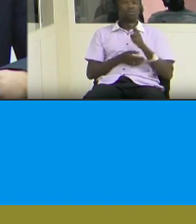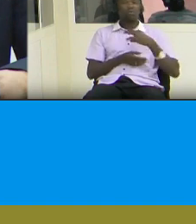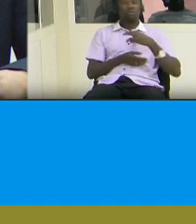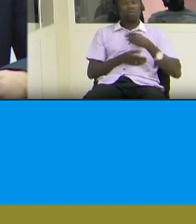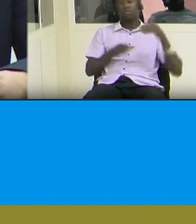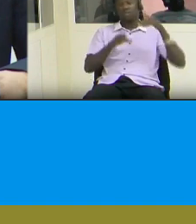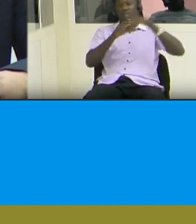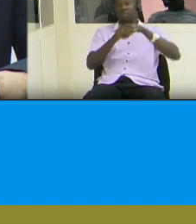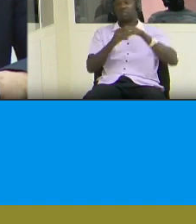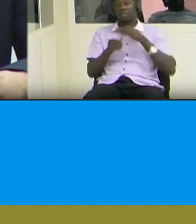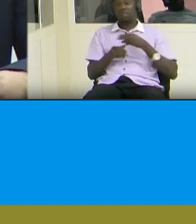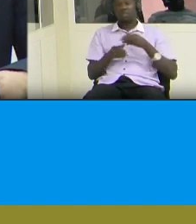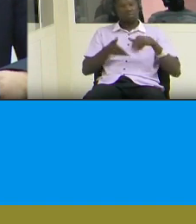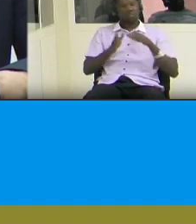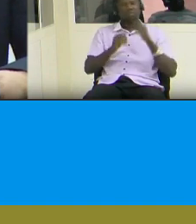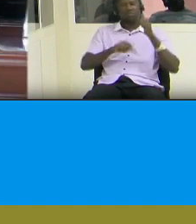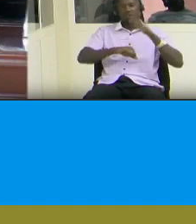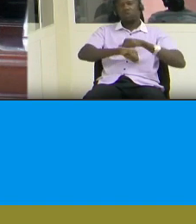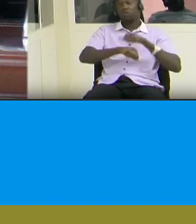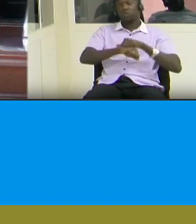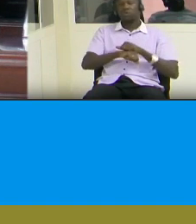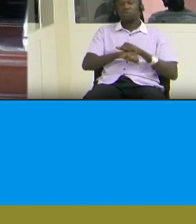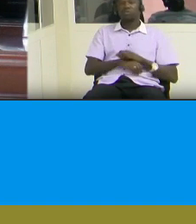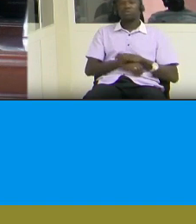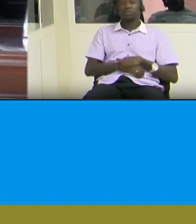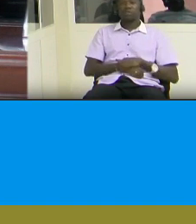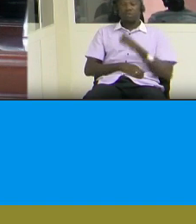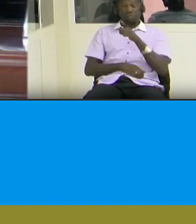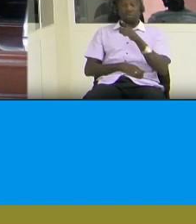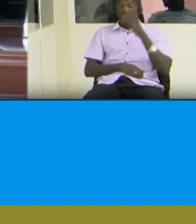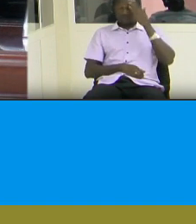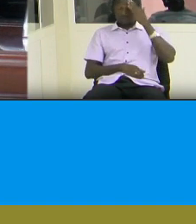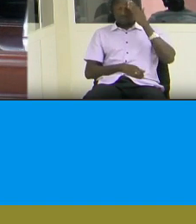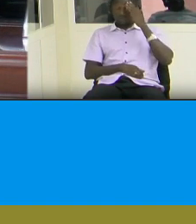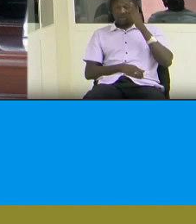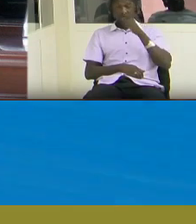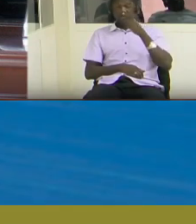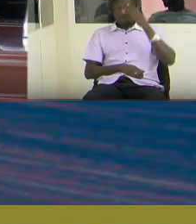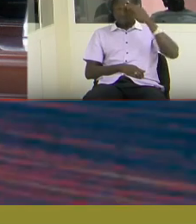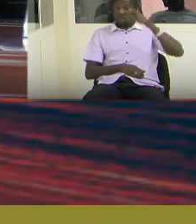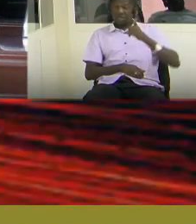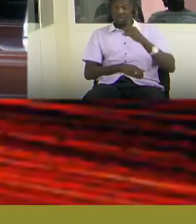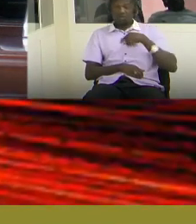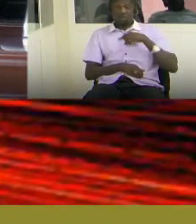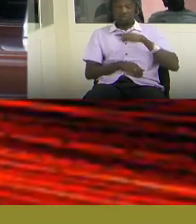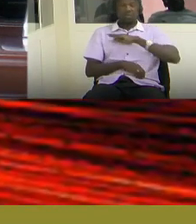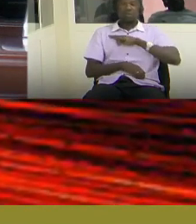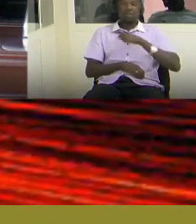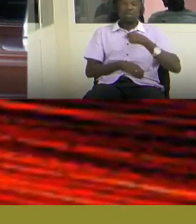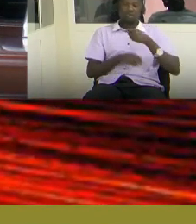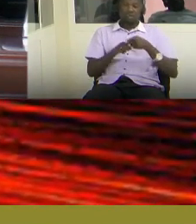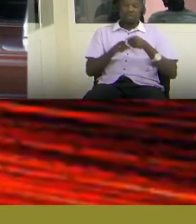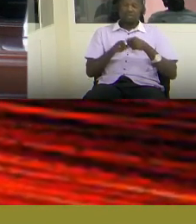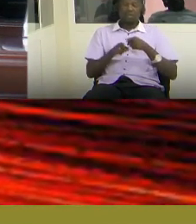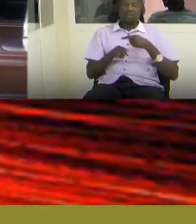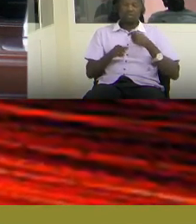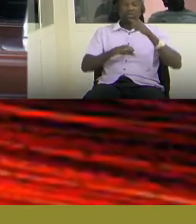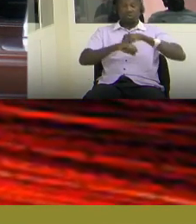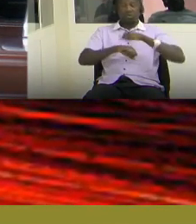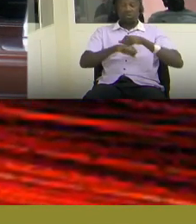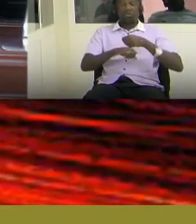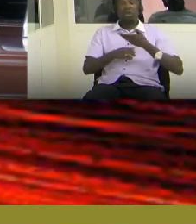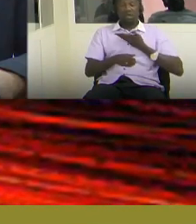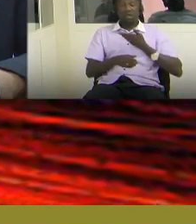of torture but you would agree with me that was pervasive in the garbha National Army what I do